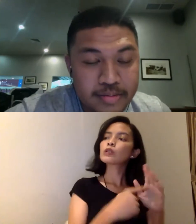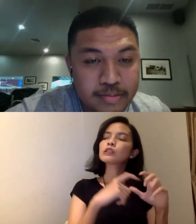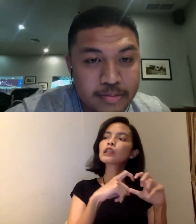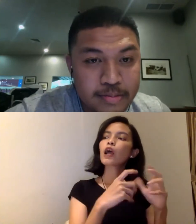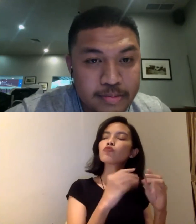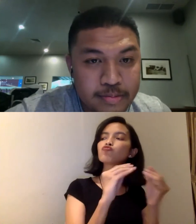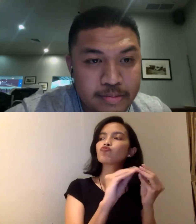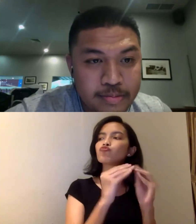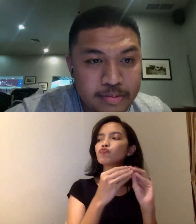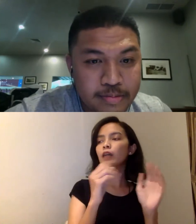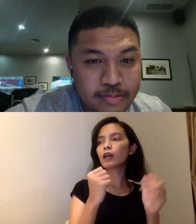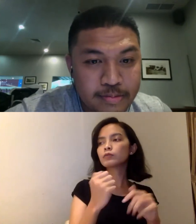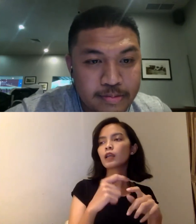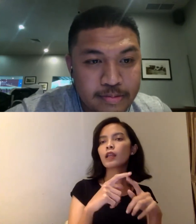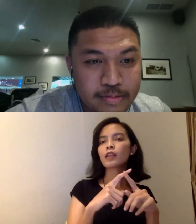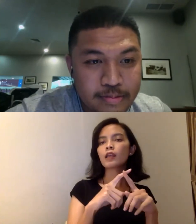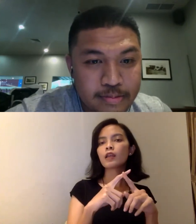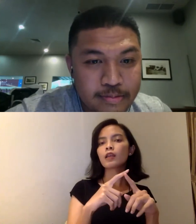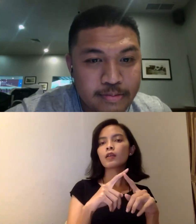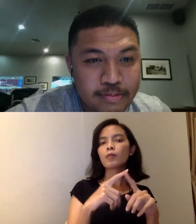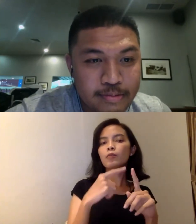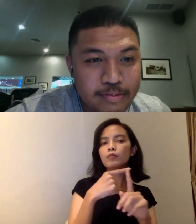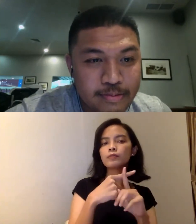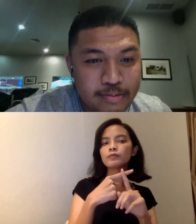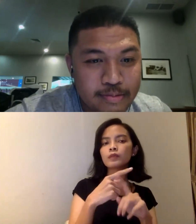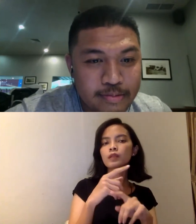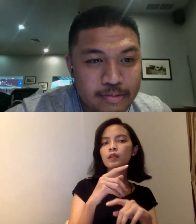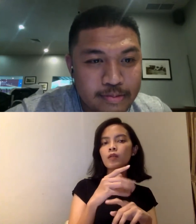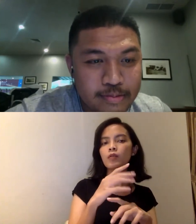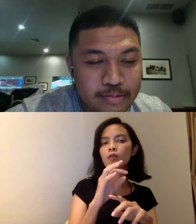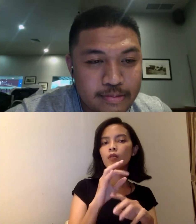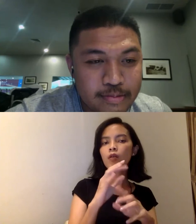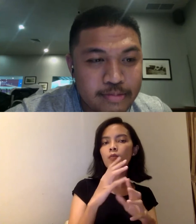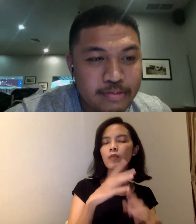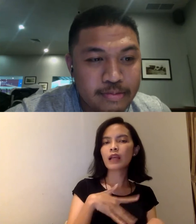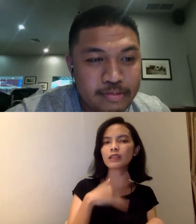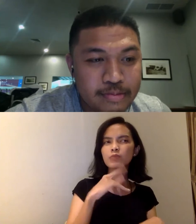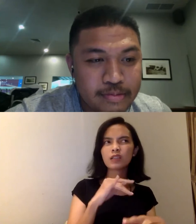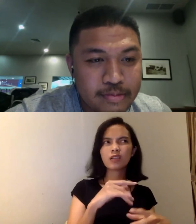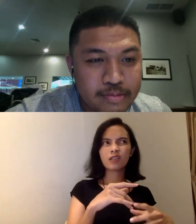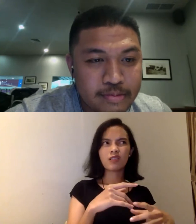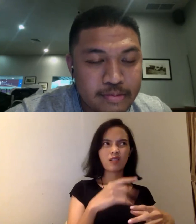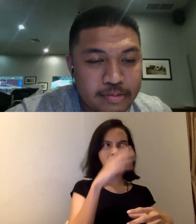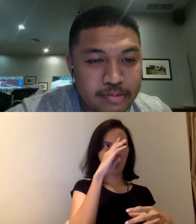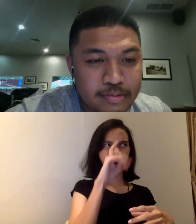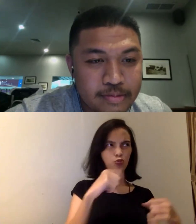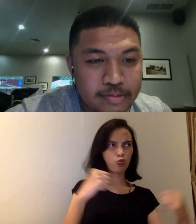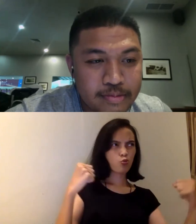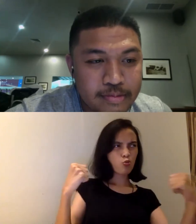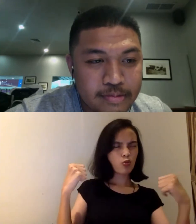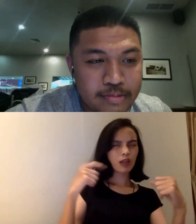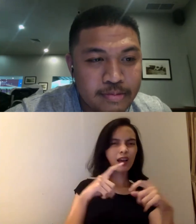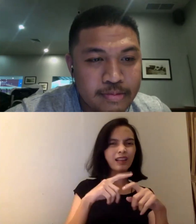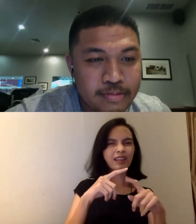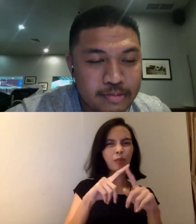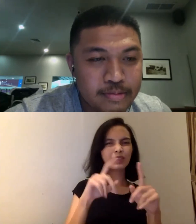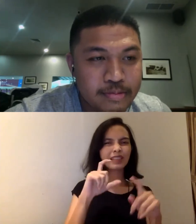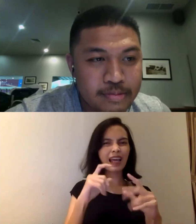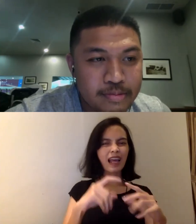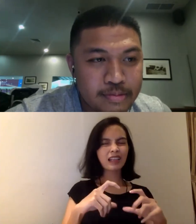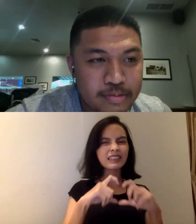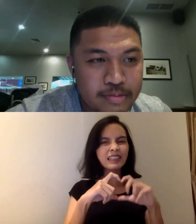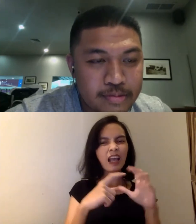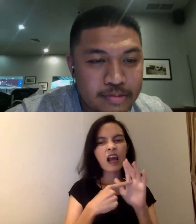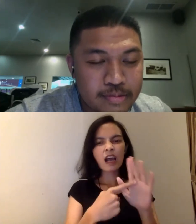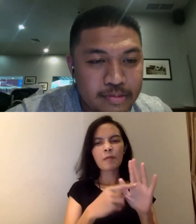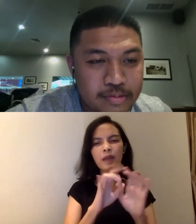from your answers that you don't really relate to that. So you have your own way of expressing love, right? But how did you come